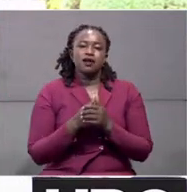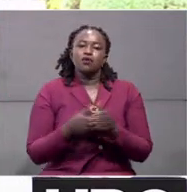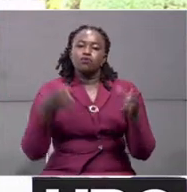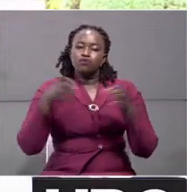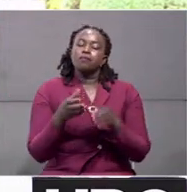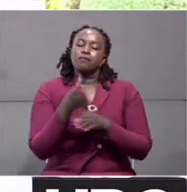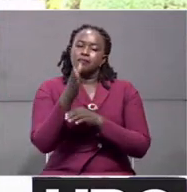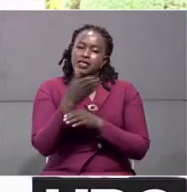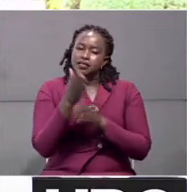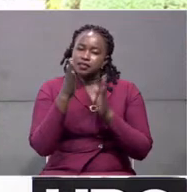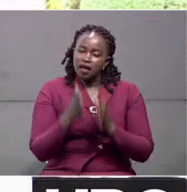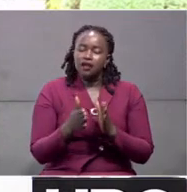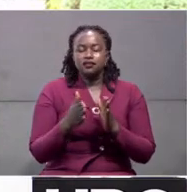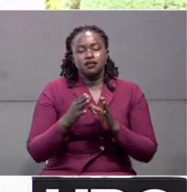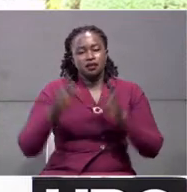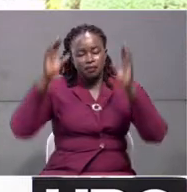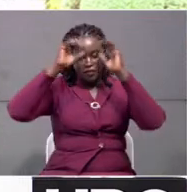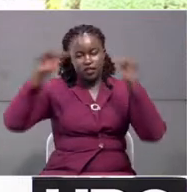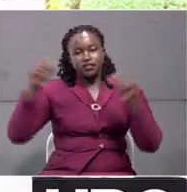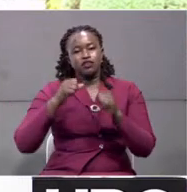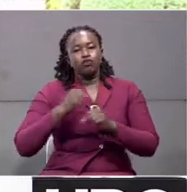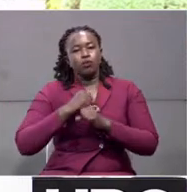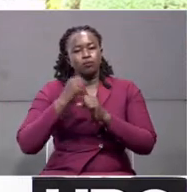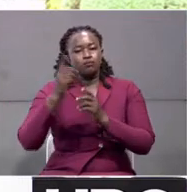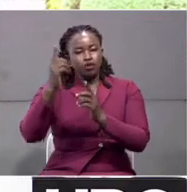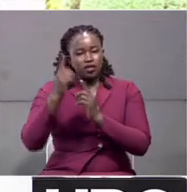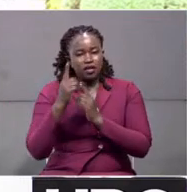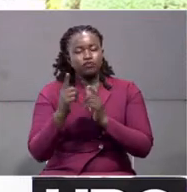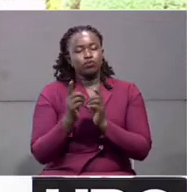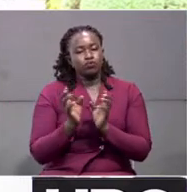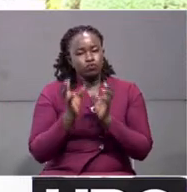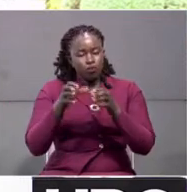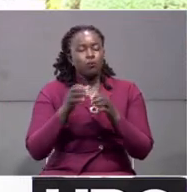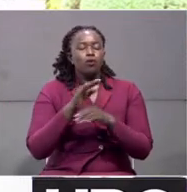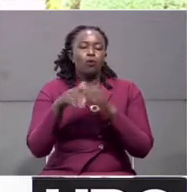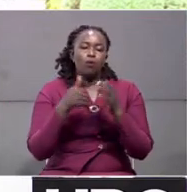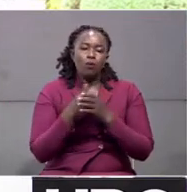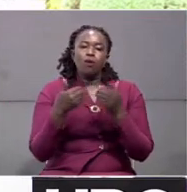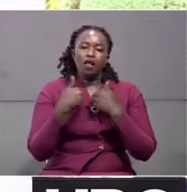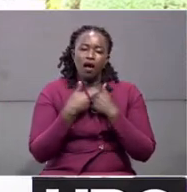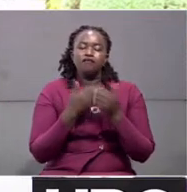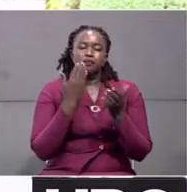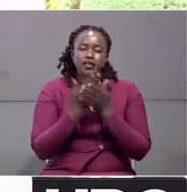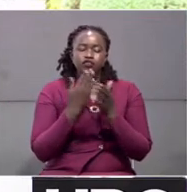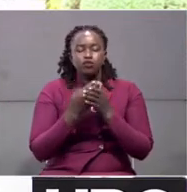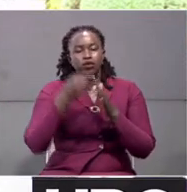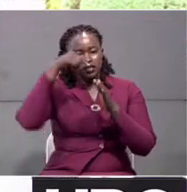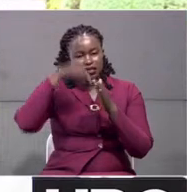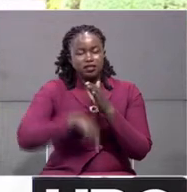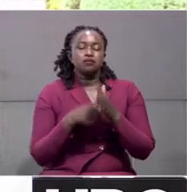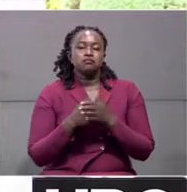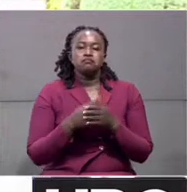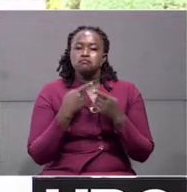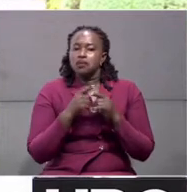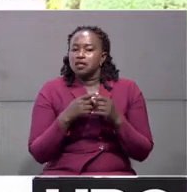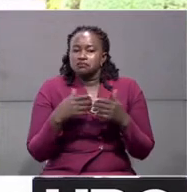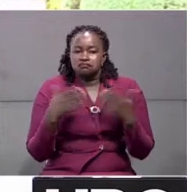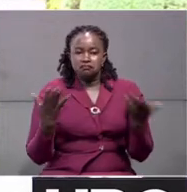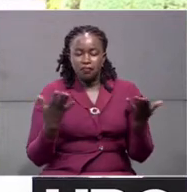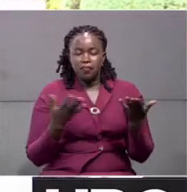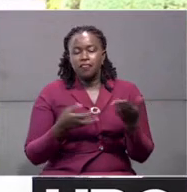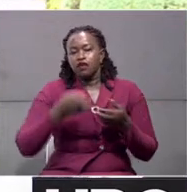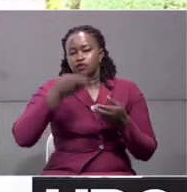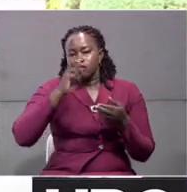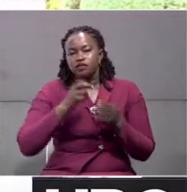ministers, the presidential protection unit, all of them, they have detailed petitions. But you find that the response